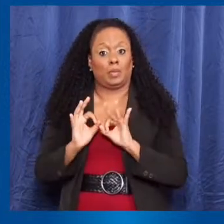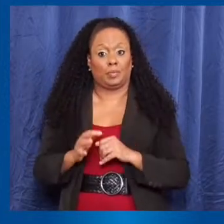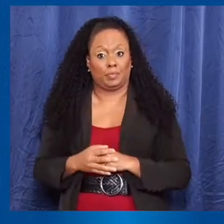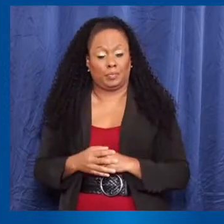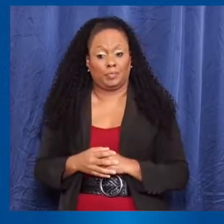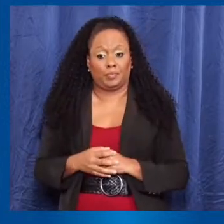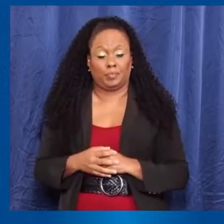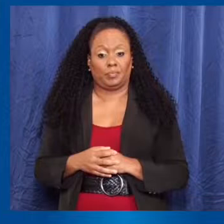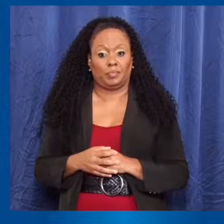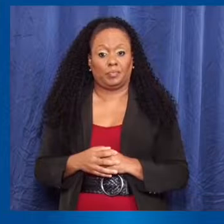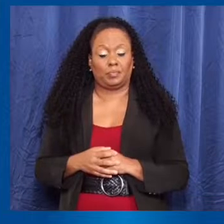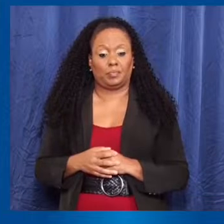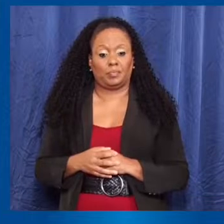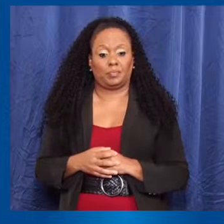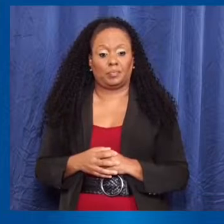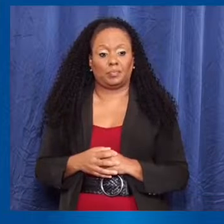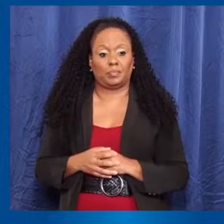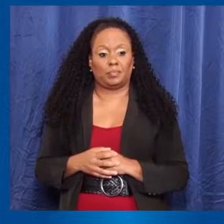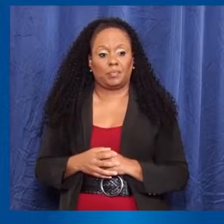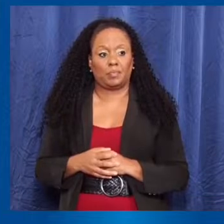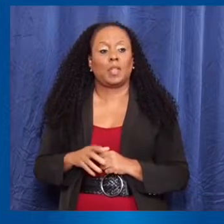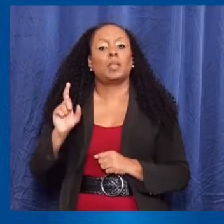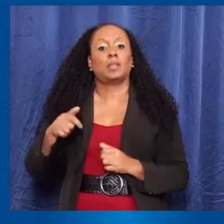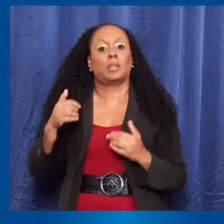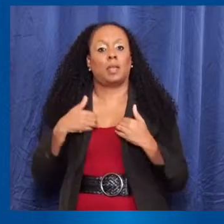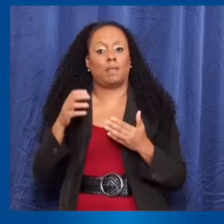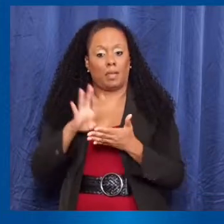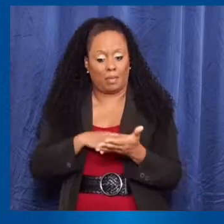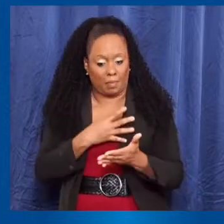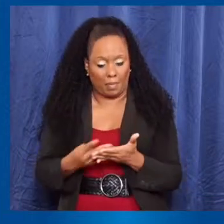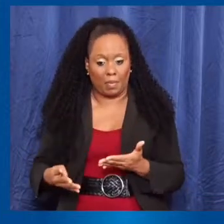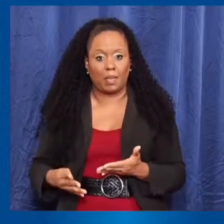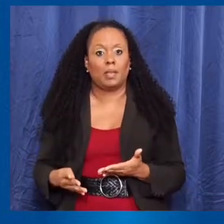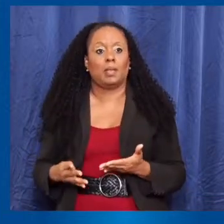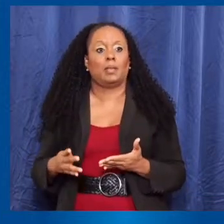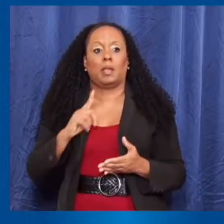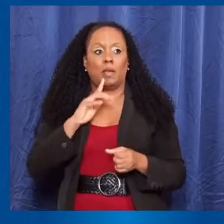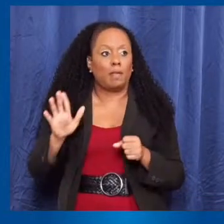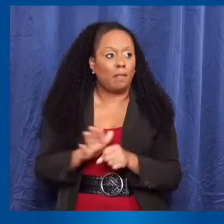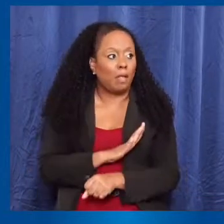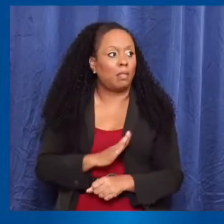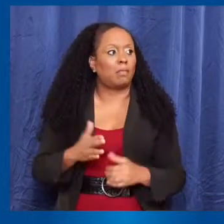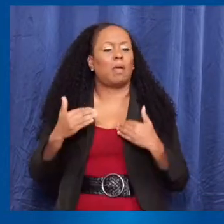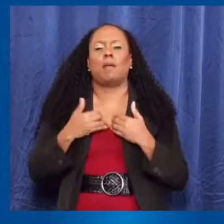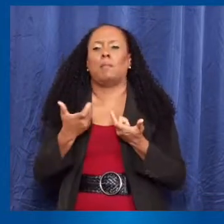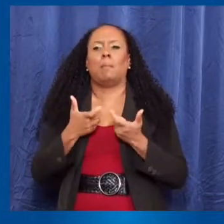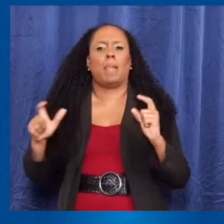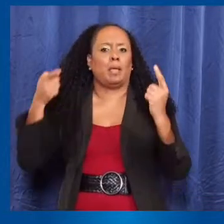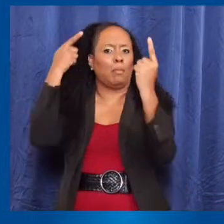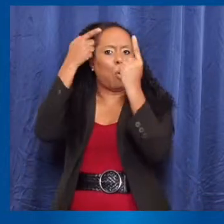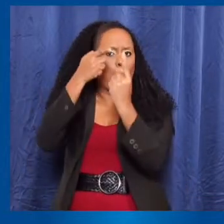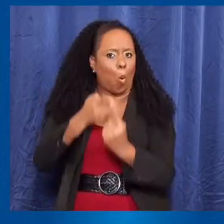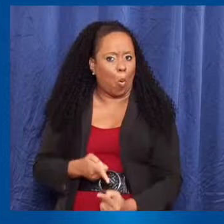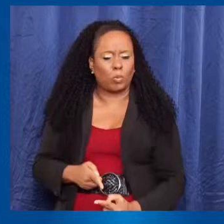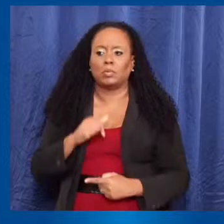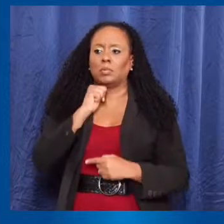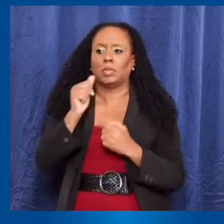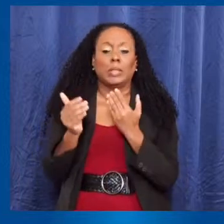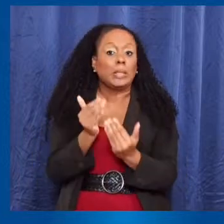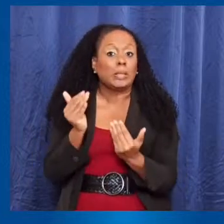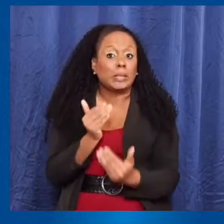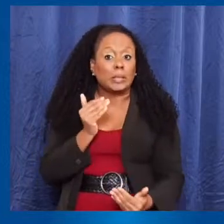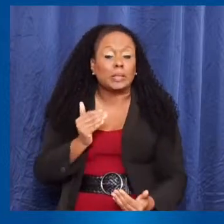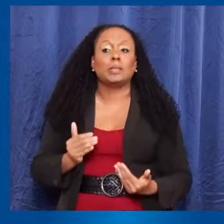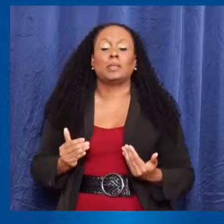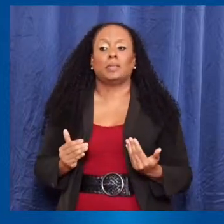we have, of course, an agenda that is full. We have big ambition. It's not easy, but I